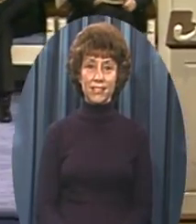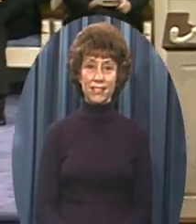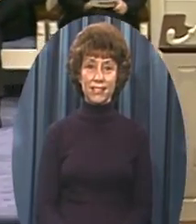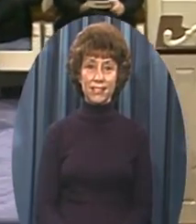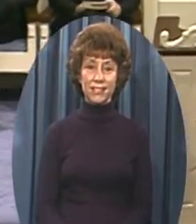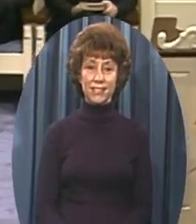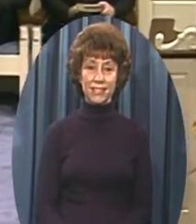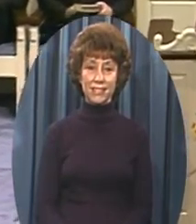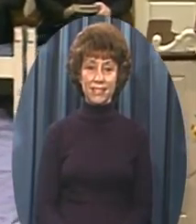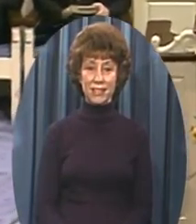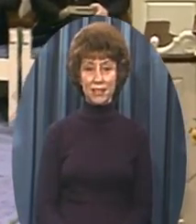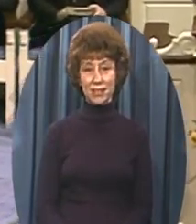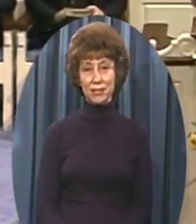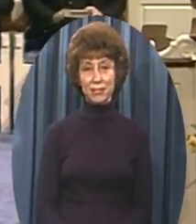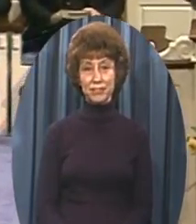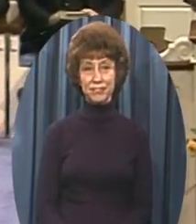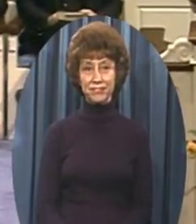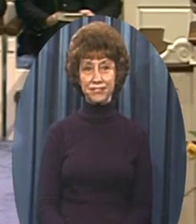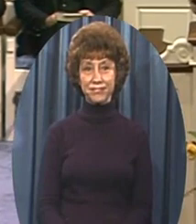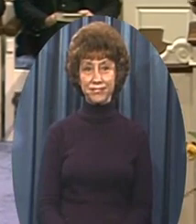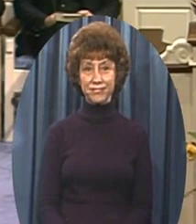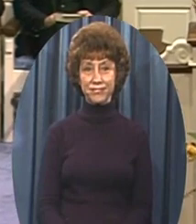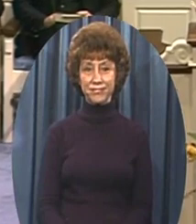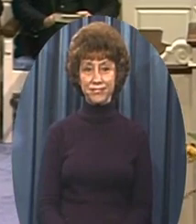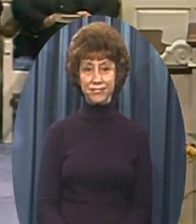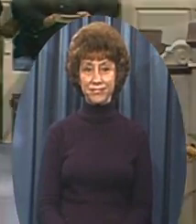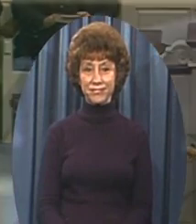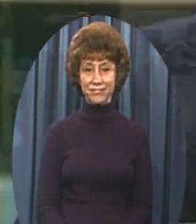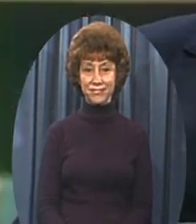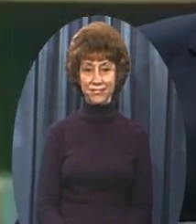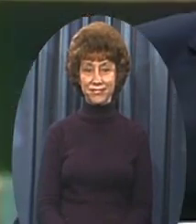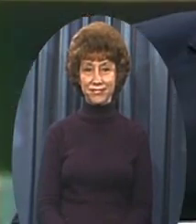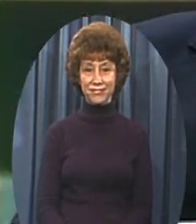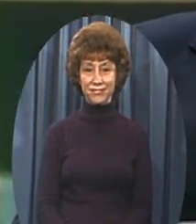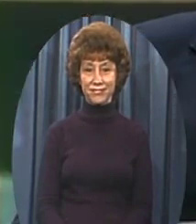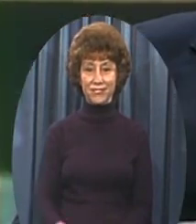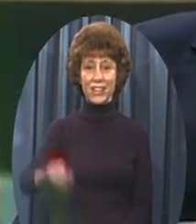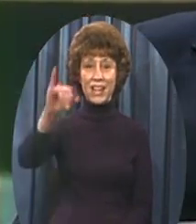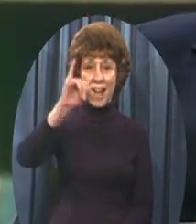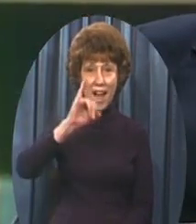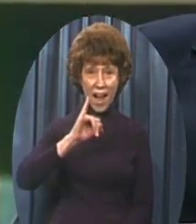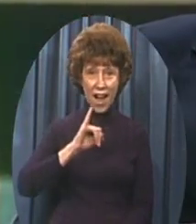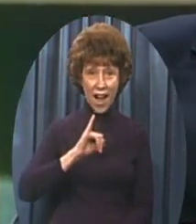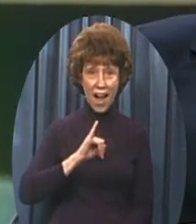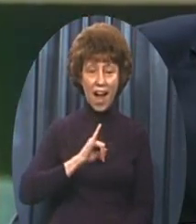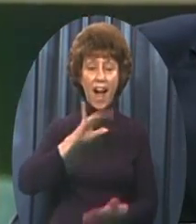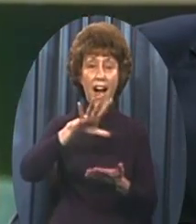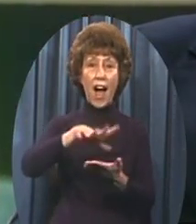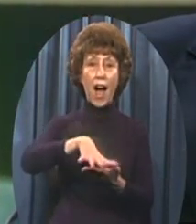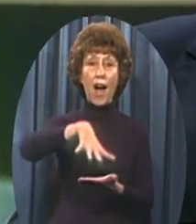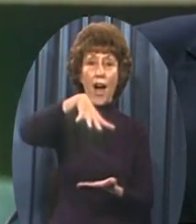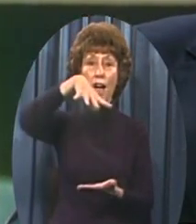I've learned to know